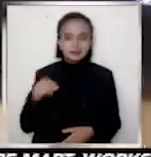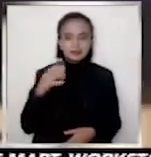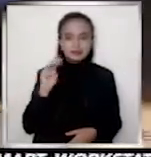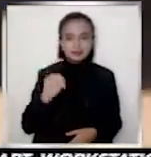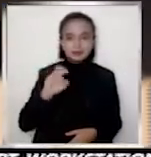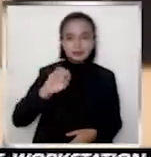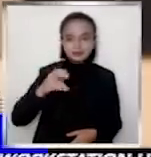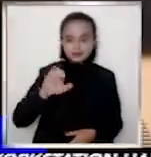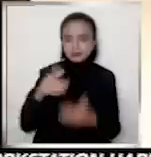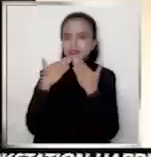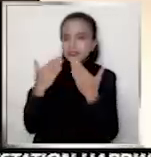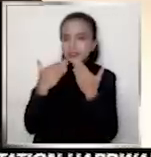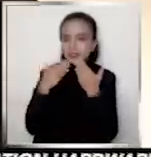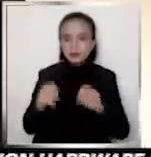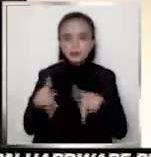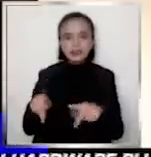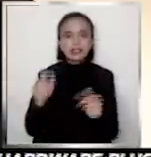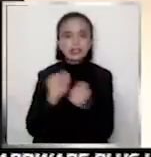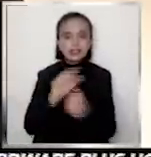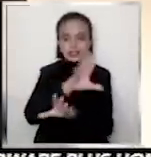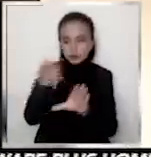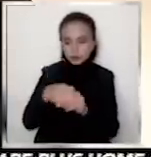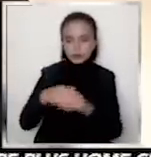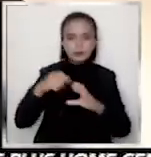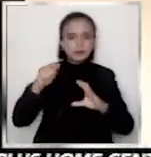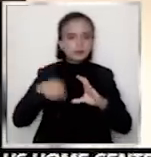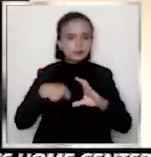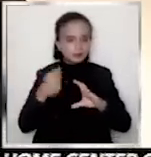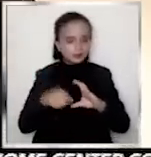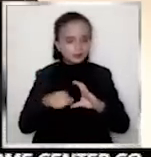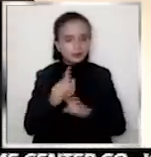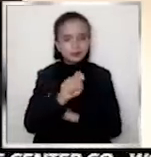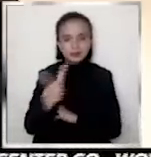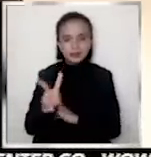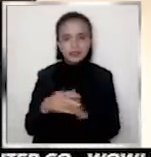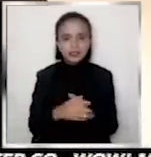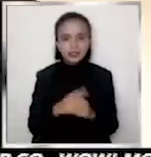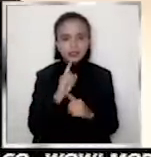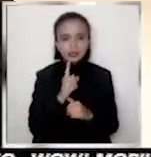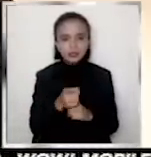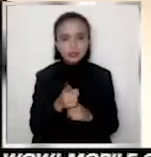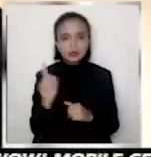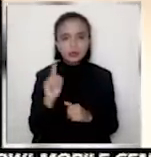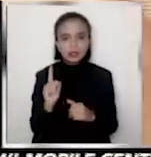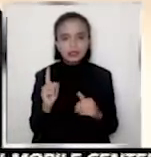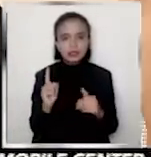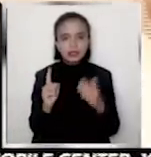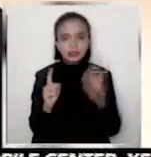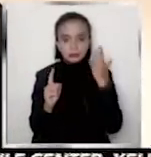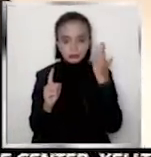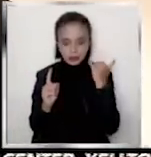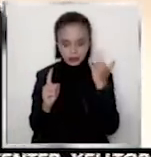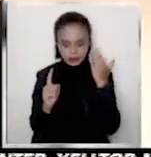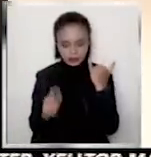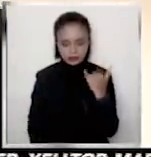na makasama sa series. With this show, it actually helped us reconnect again kasi most